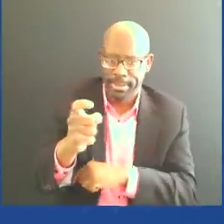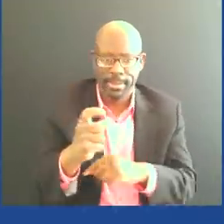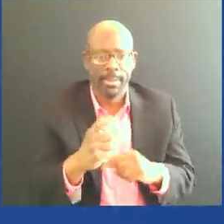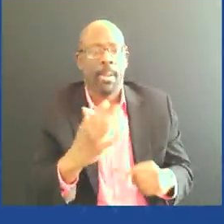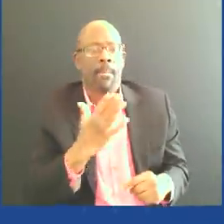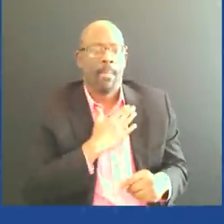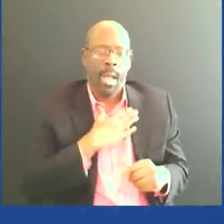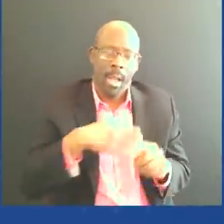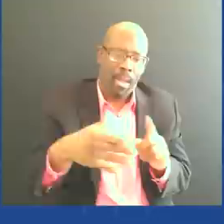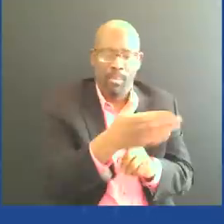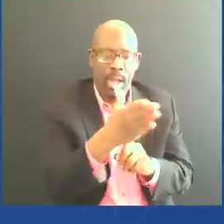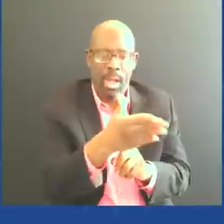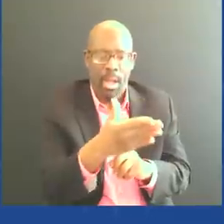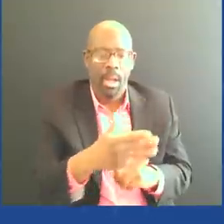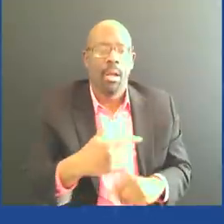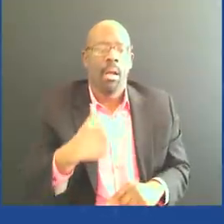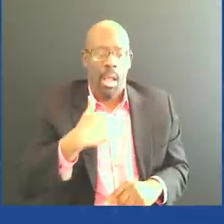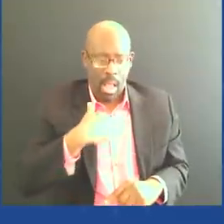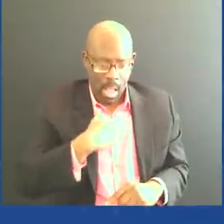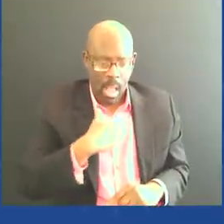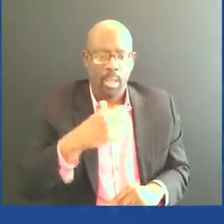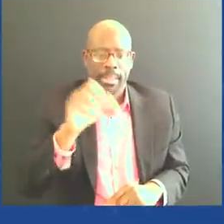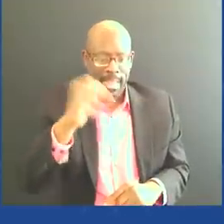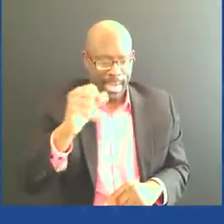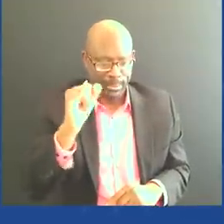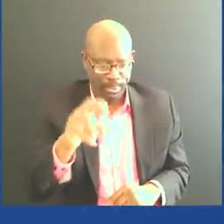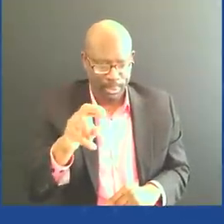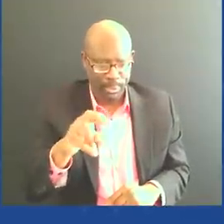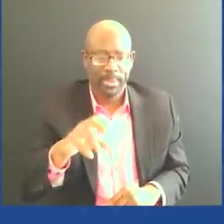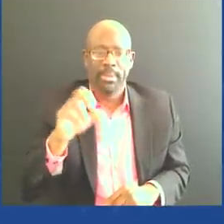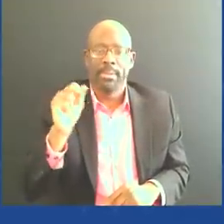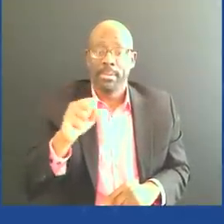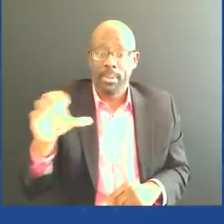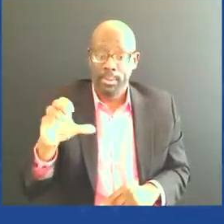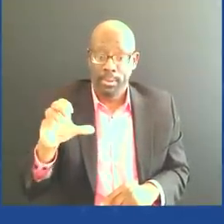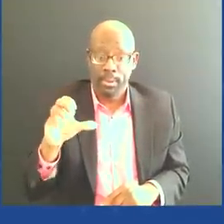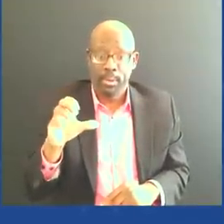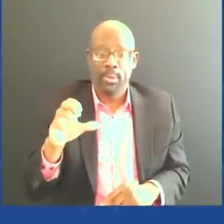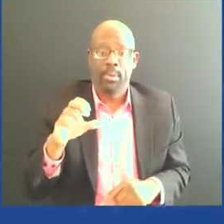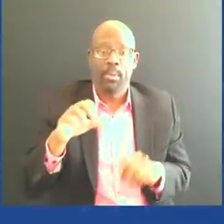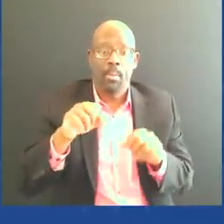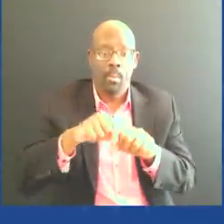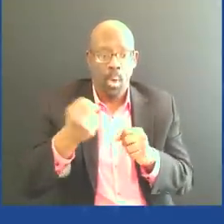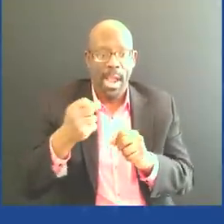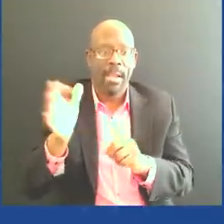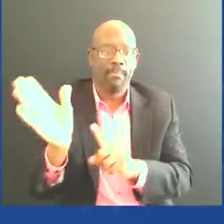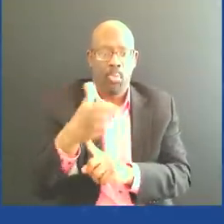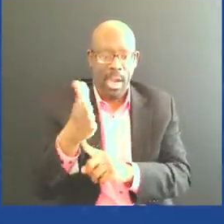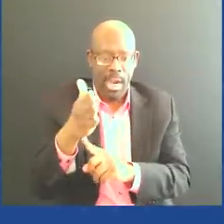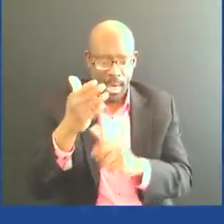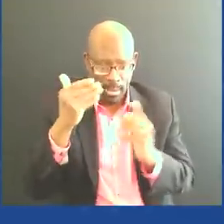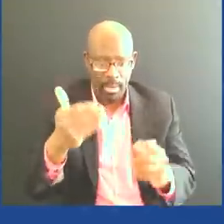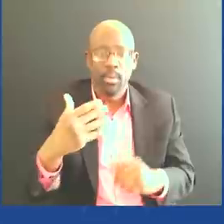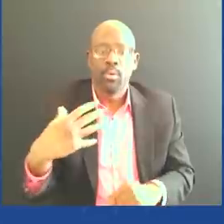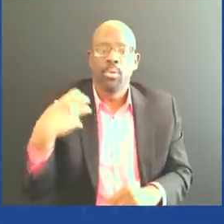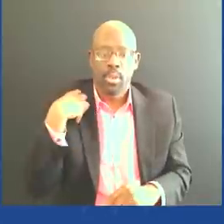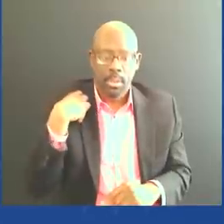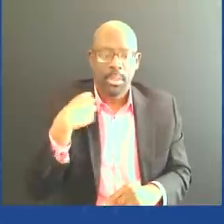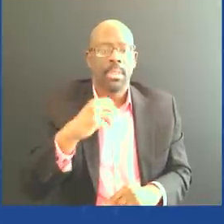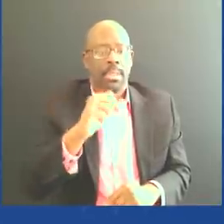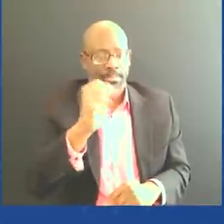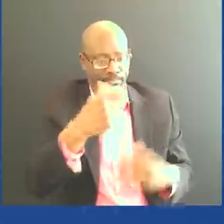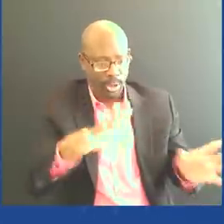Executive Officer, break the flag of the Commander-in-Chief. Break the flag of the Commander-in-Chief. Aye, sir. Quartermaster, break the flag of